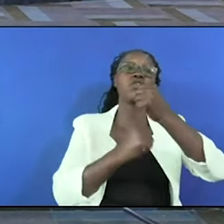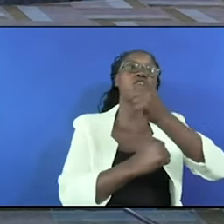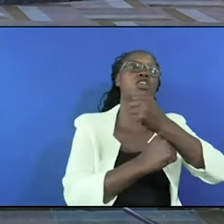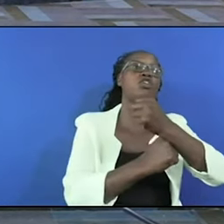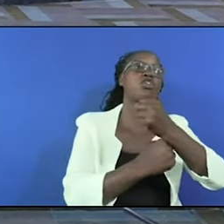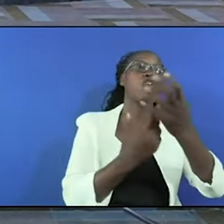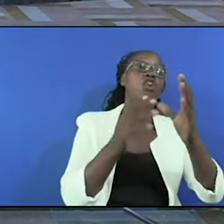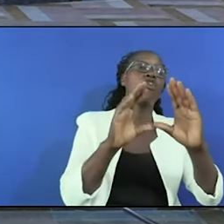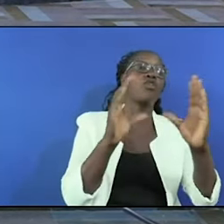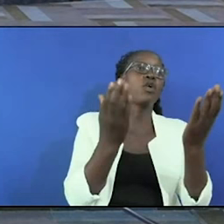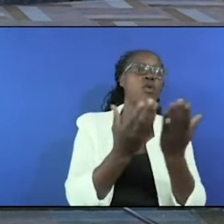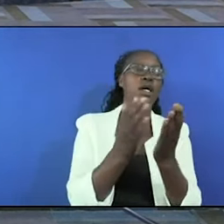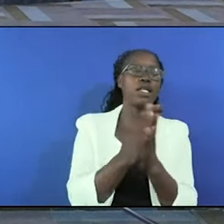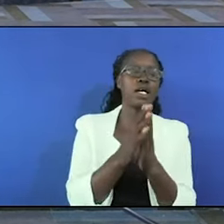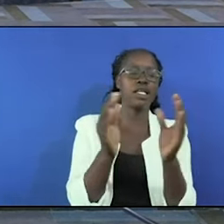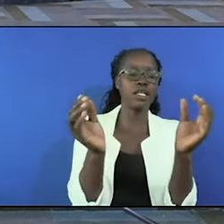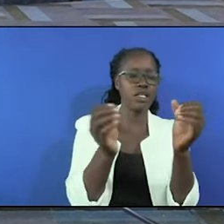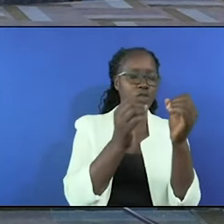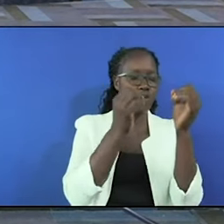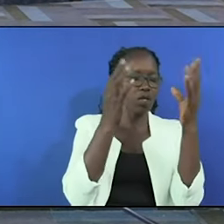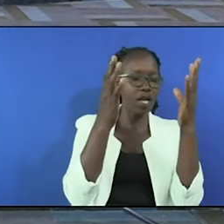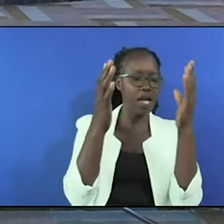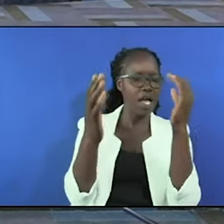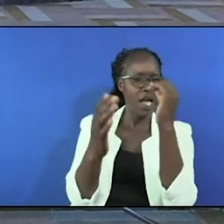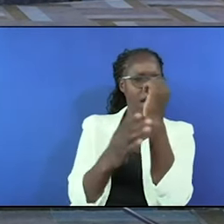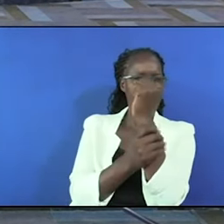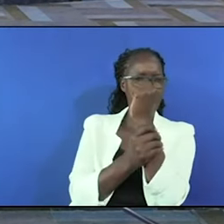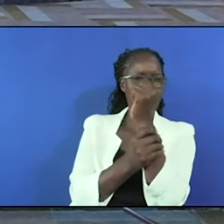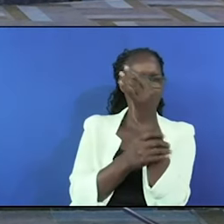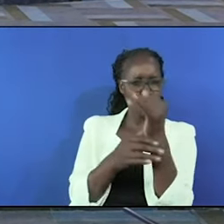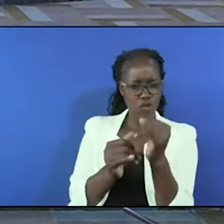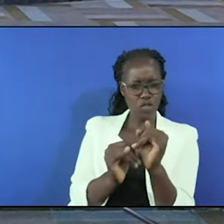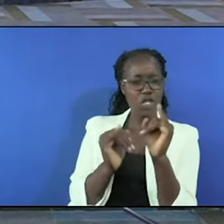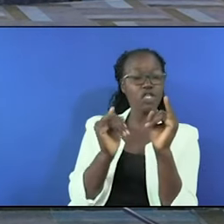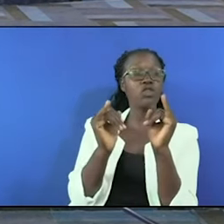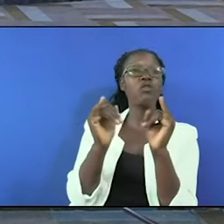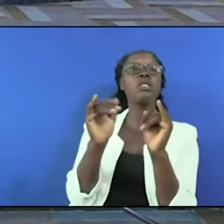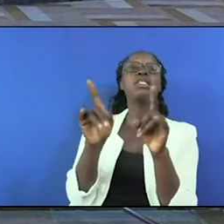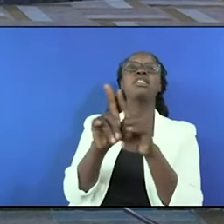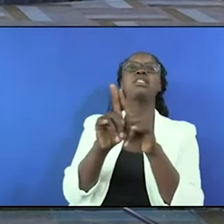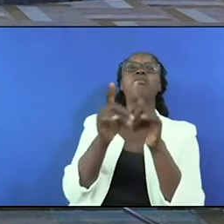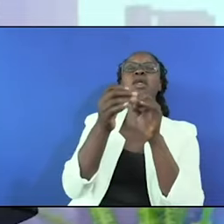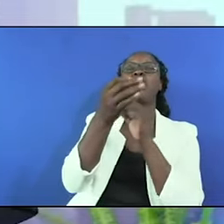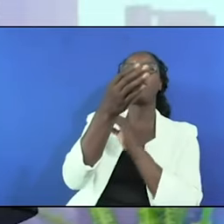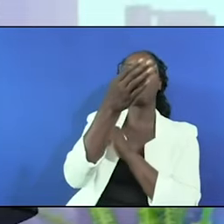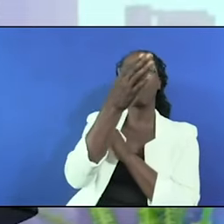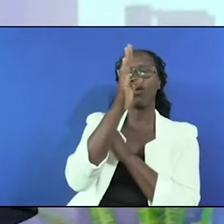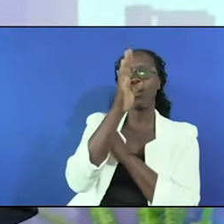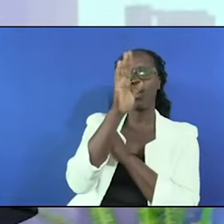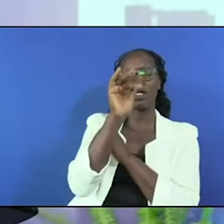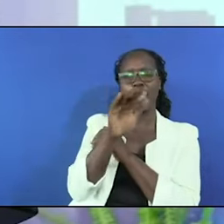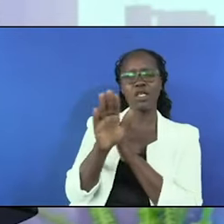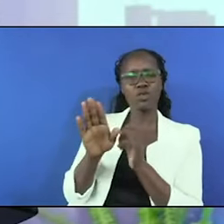the world. Hallelujah. Abraham was trying to be like God. That